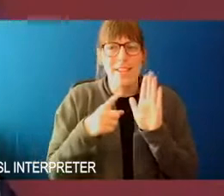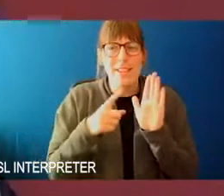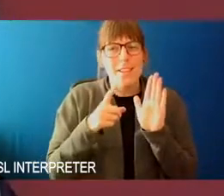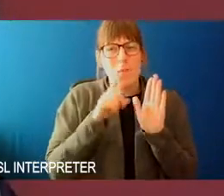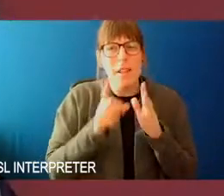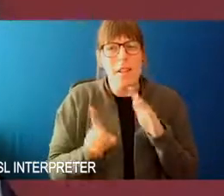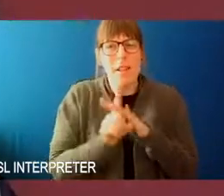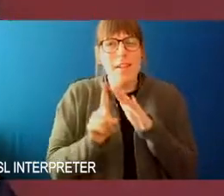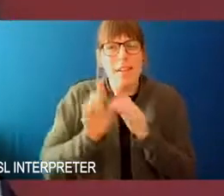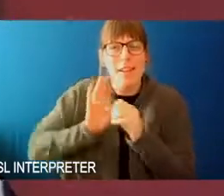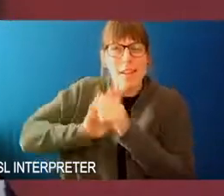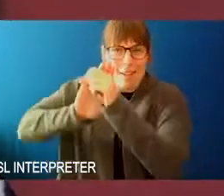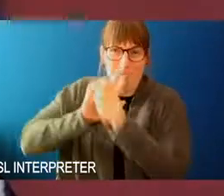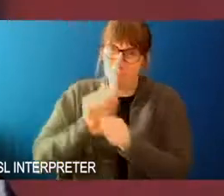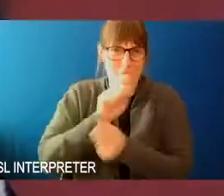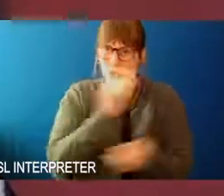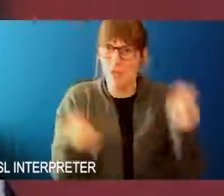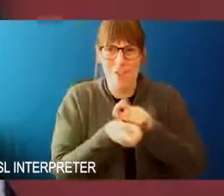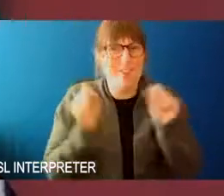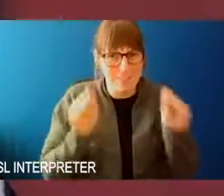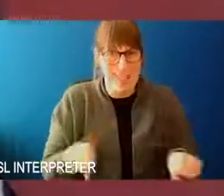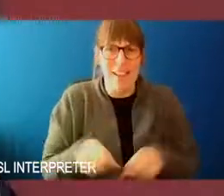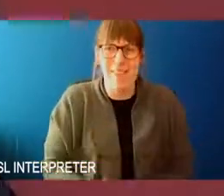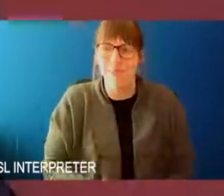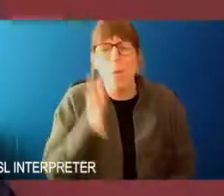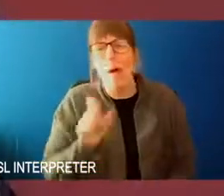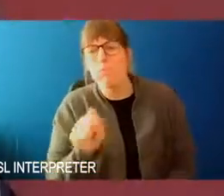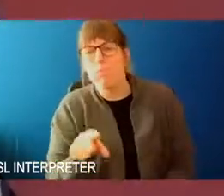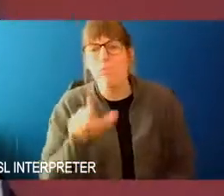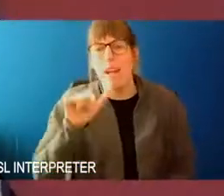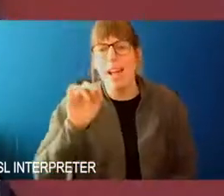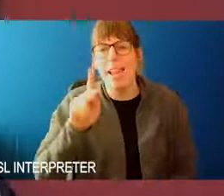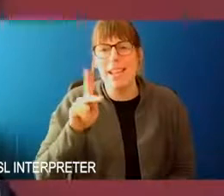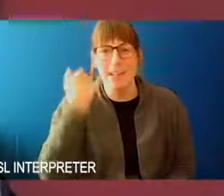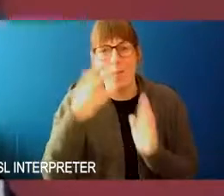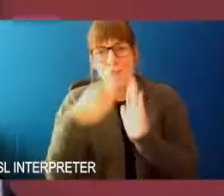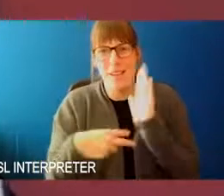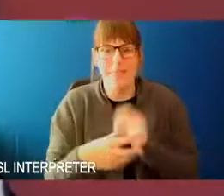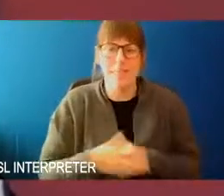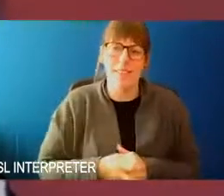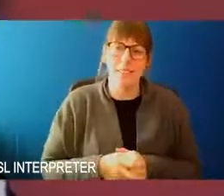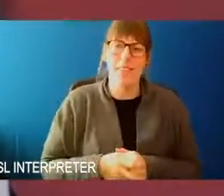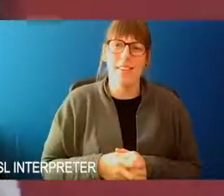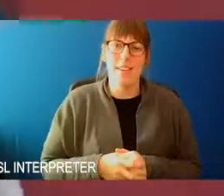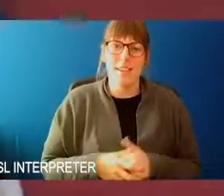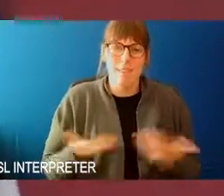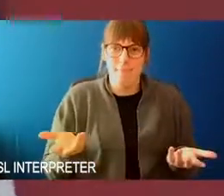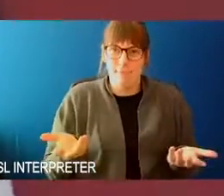that this policy, just a tiny little moment of advocacy, can change. There's the link if you're